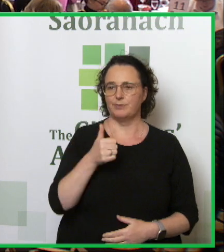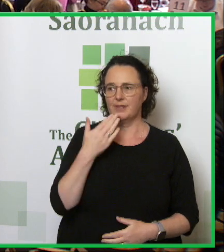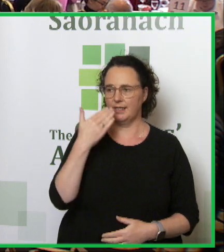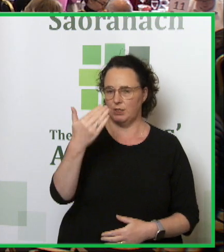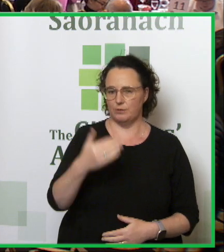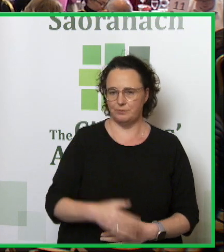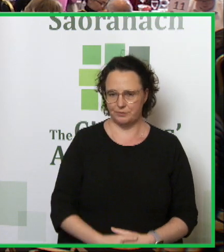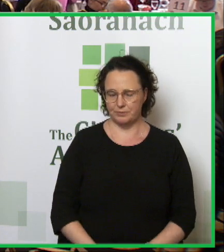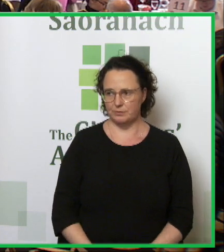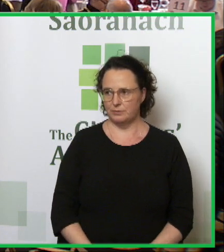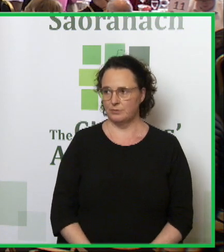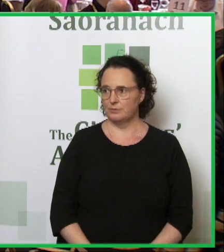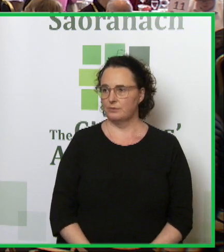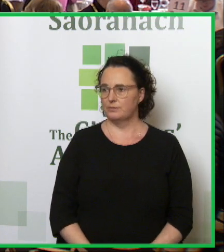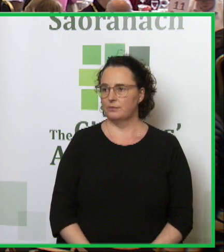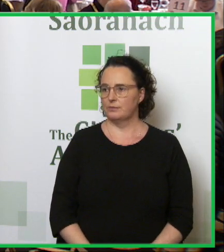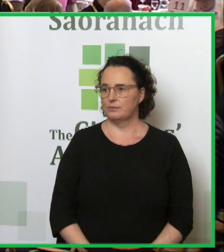you. Clear. I just missed the first bit.